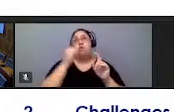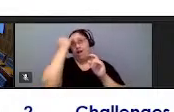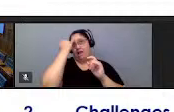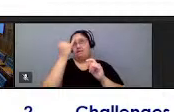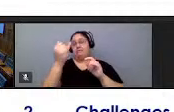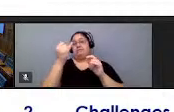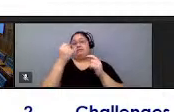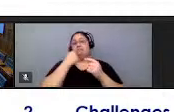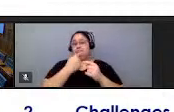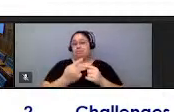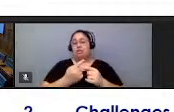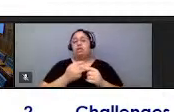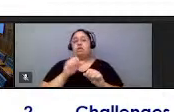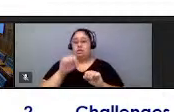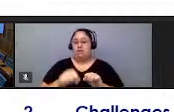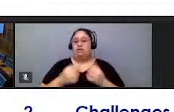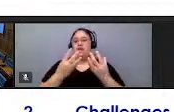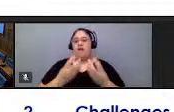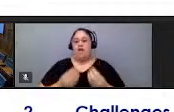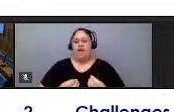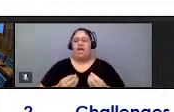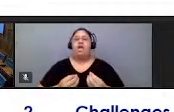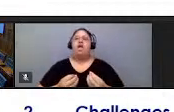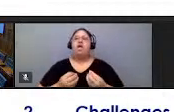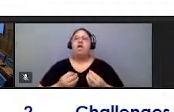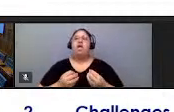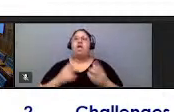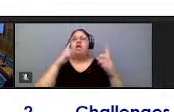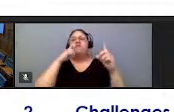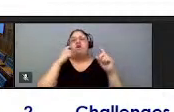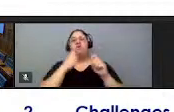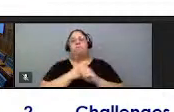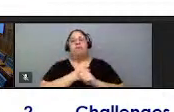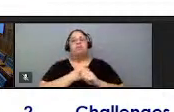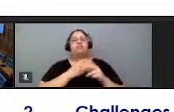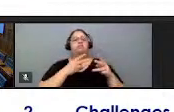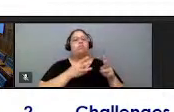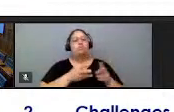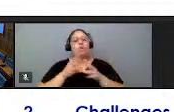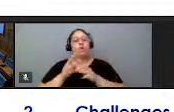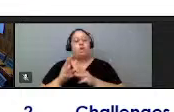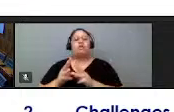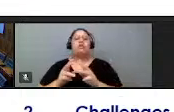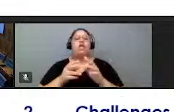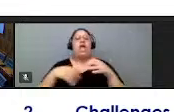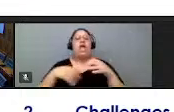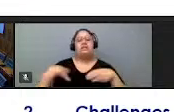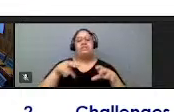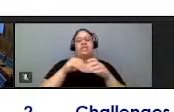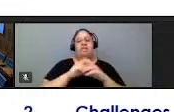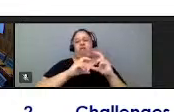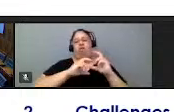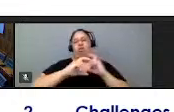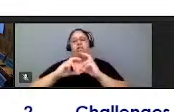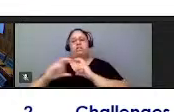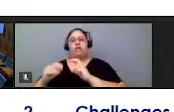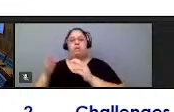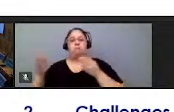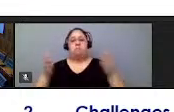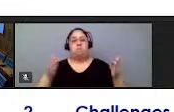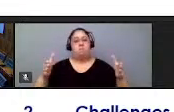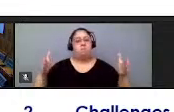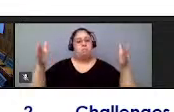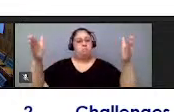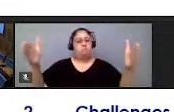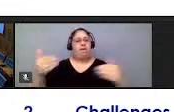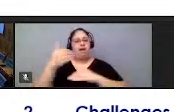that there's this complex mechanism of activities in a container terminal even outside of it